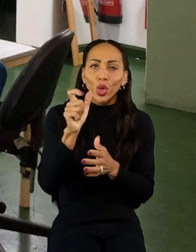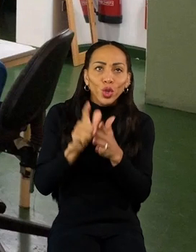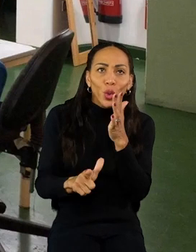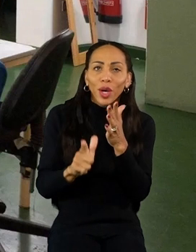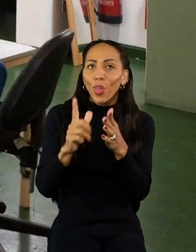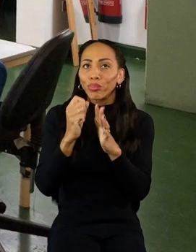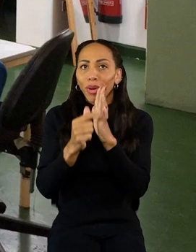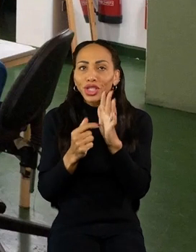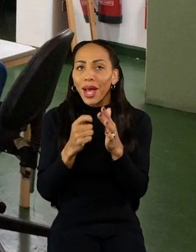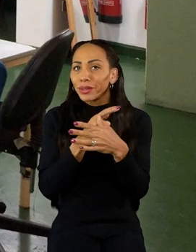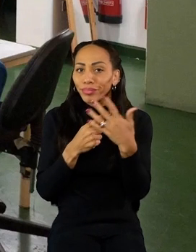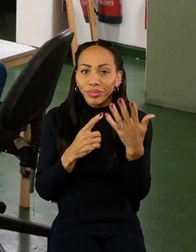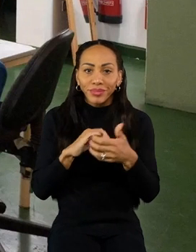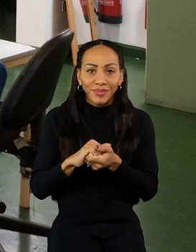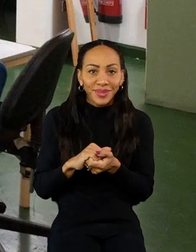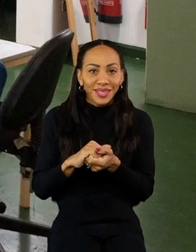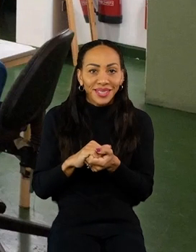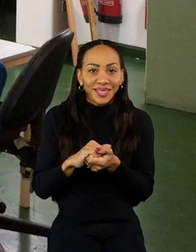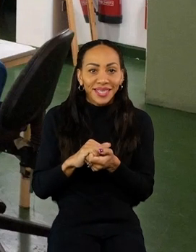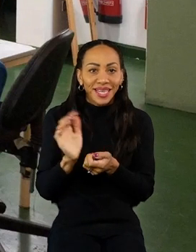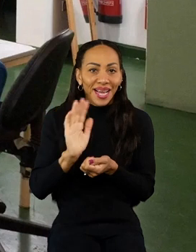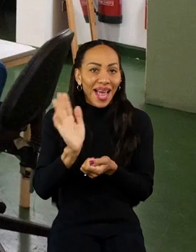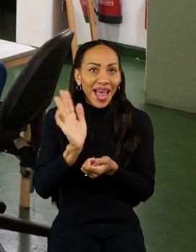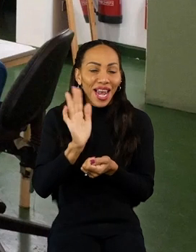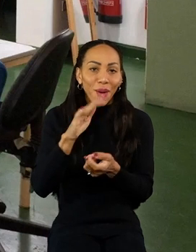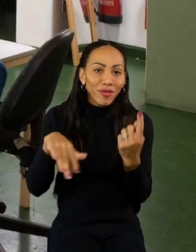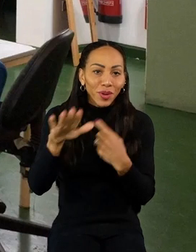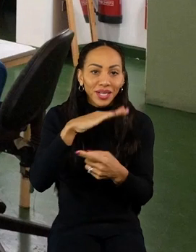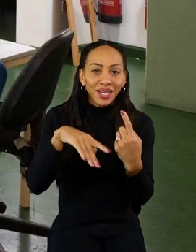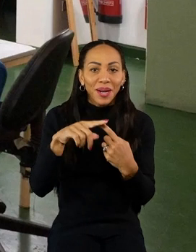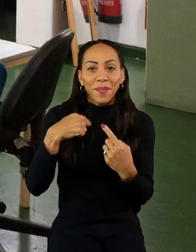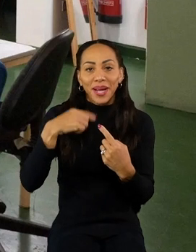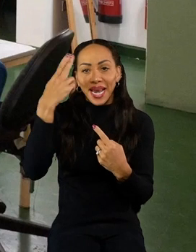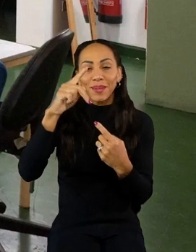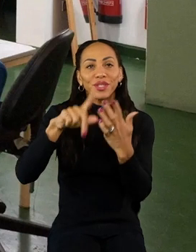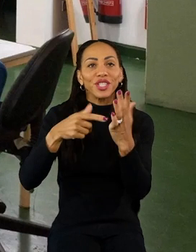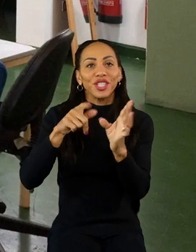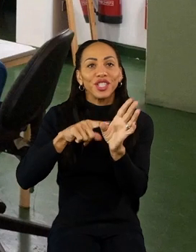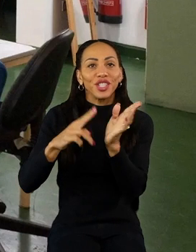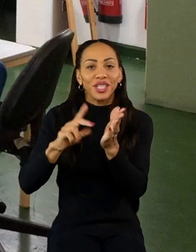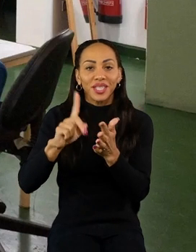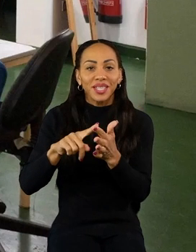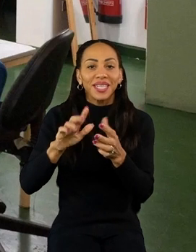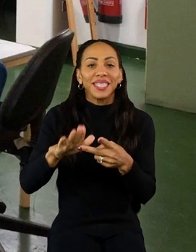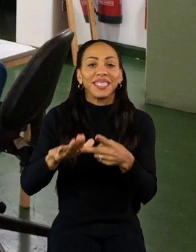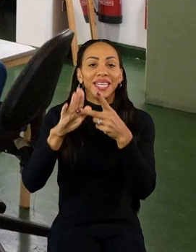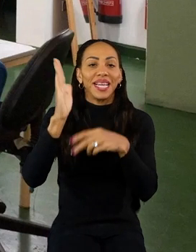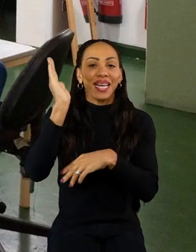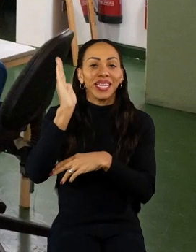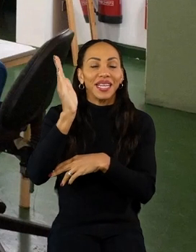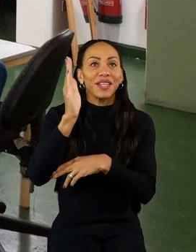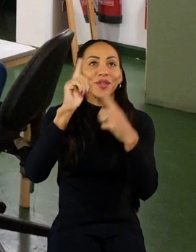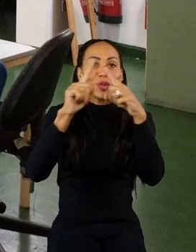and who you are, what you're doing in the project, that sort of thing? Yeah, sure. Hi, everyone. I'm Jayne. I'm